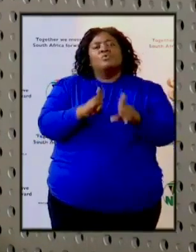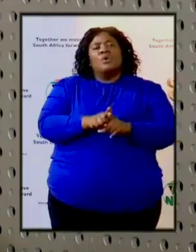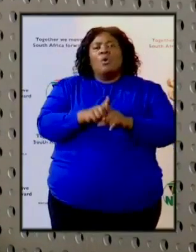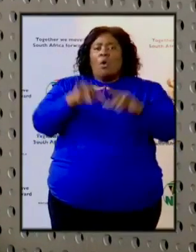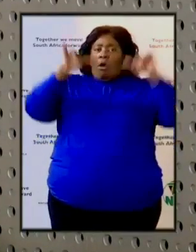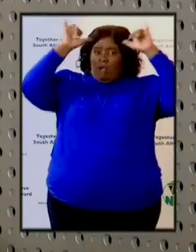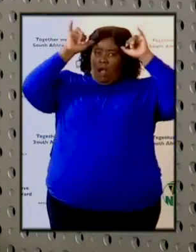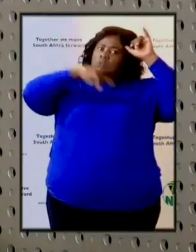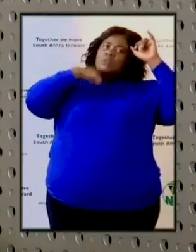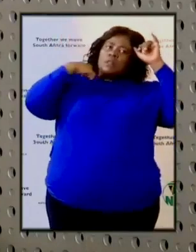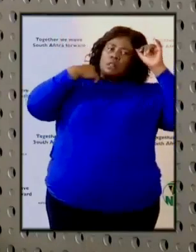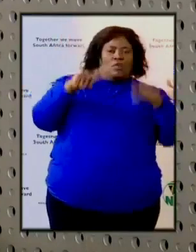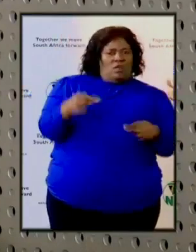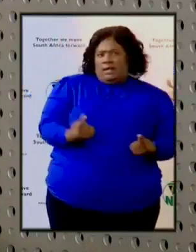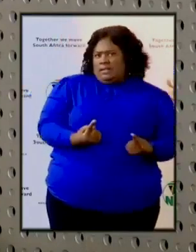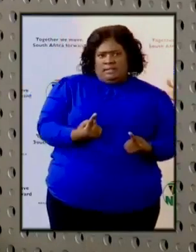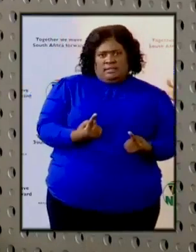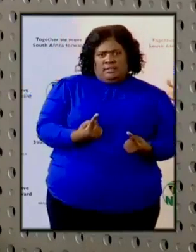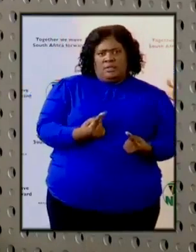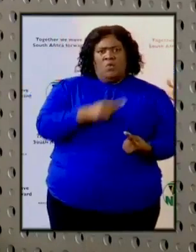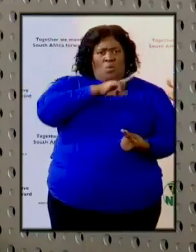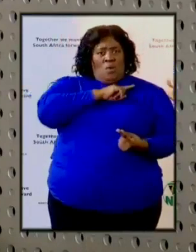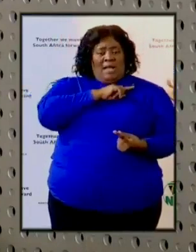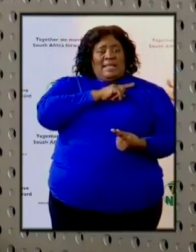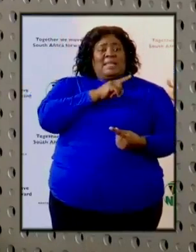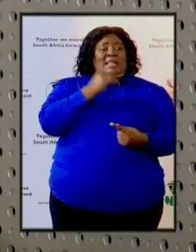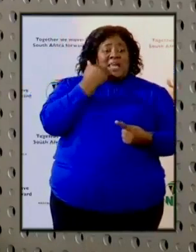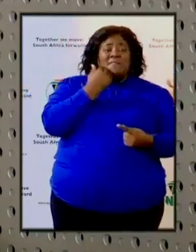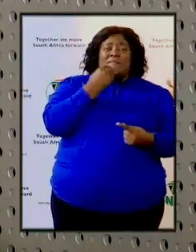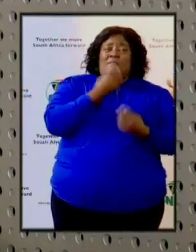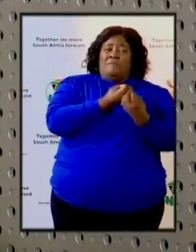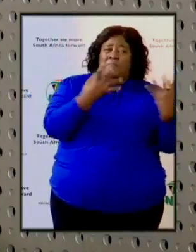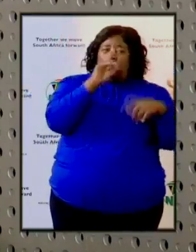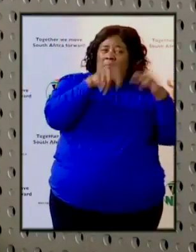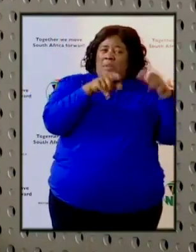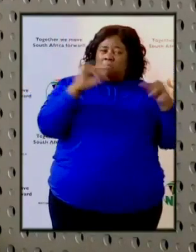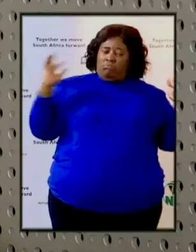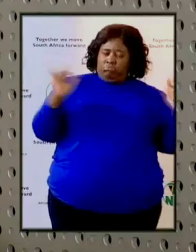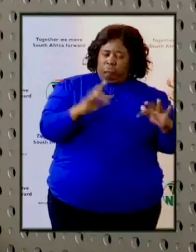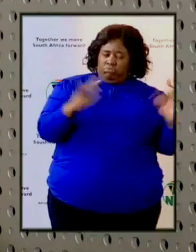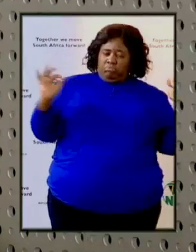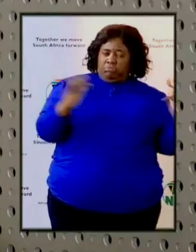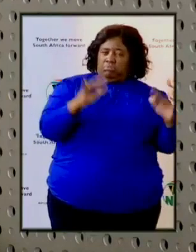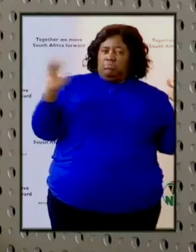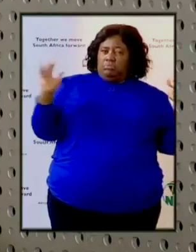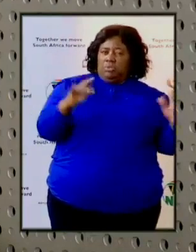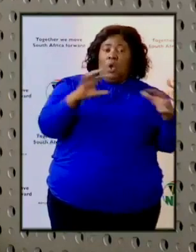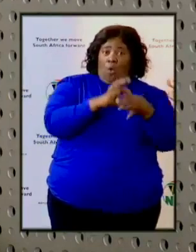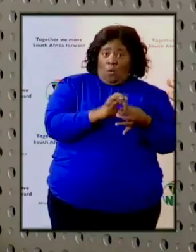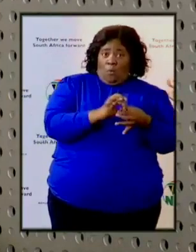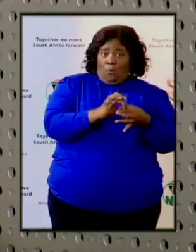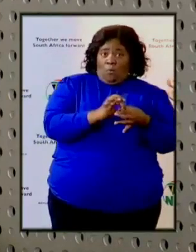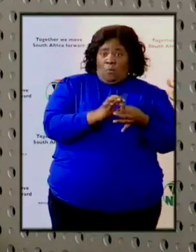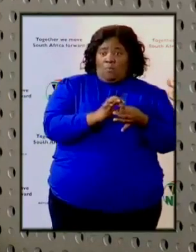also take place during the week if a lot of people come to the home of the bereaved at the